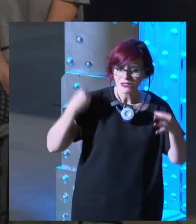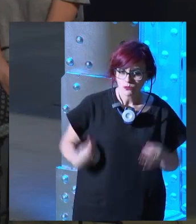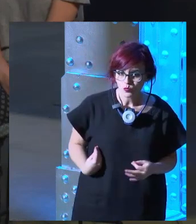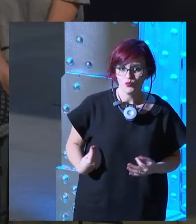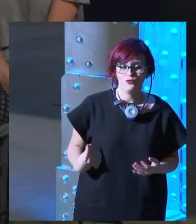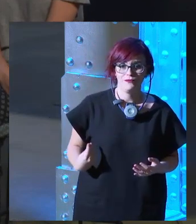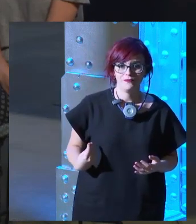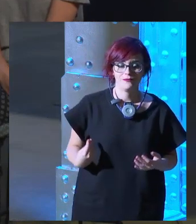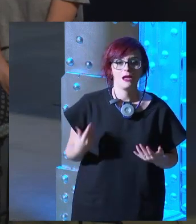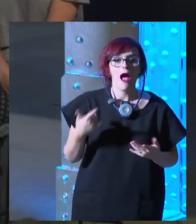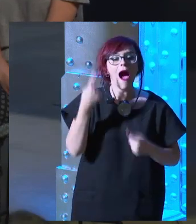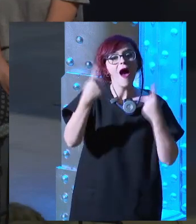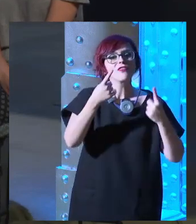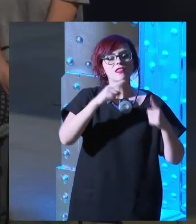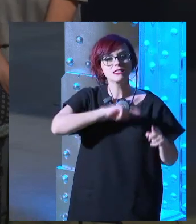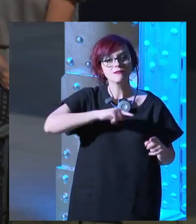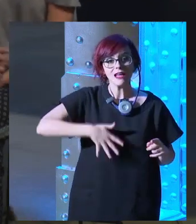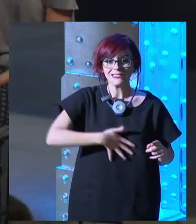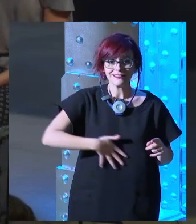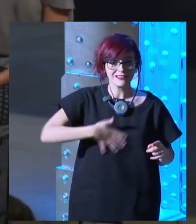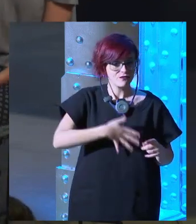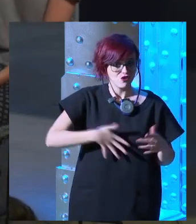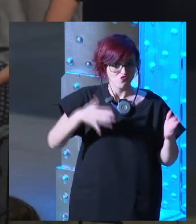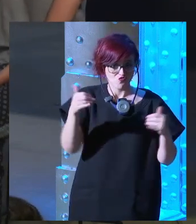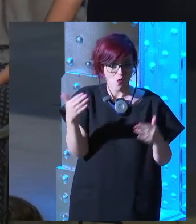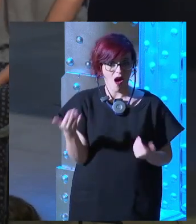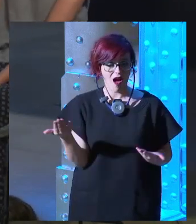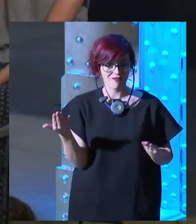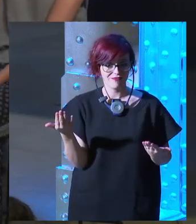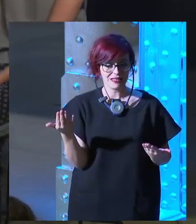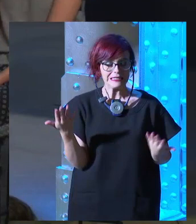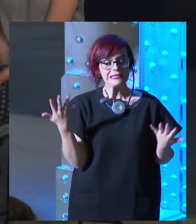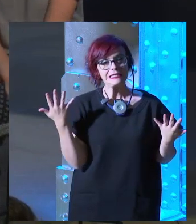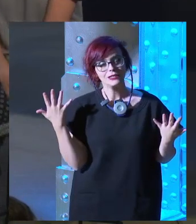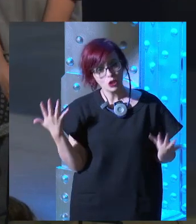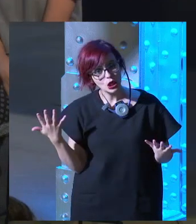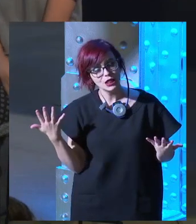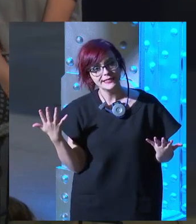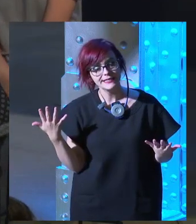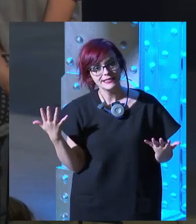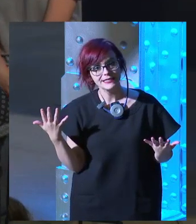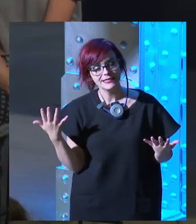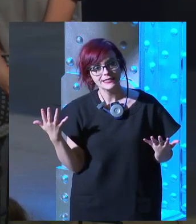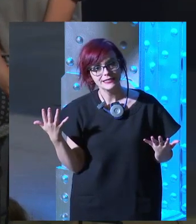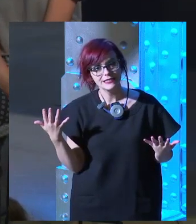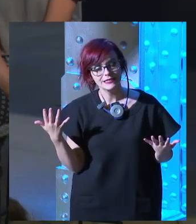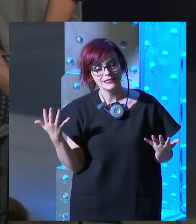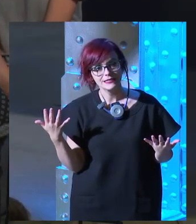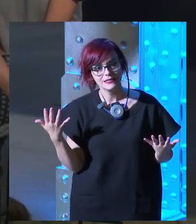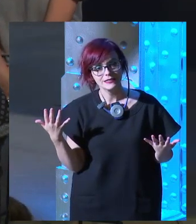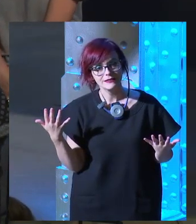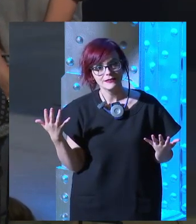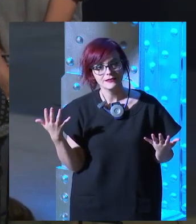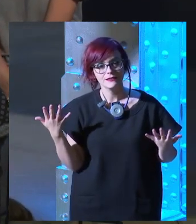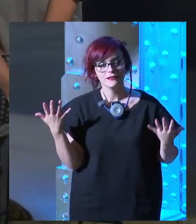Old Testament, where everybody gets wiped out a lot. But don't have to be religious